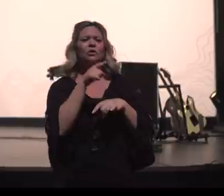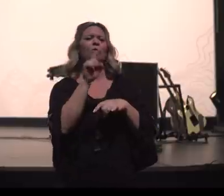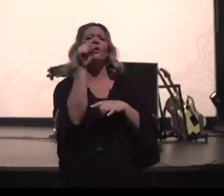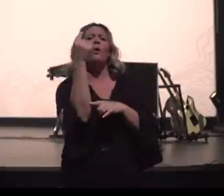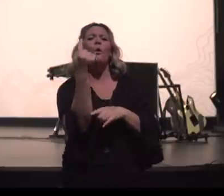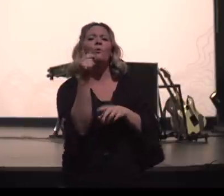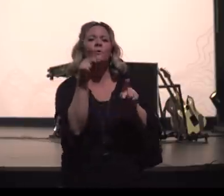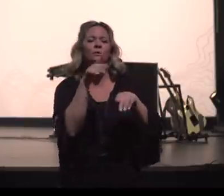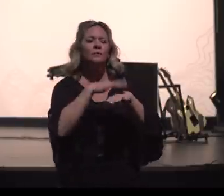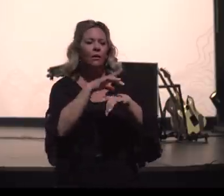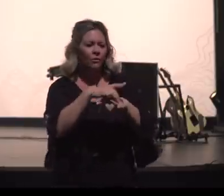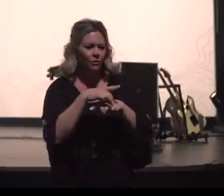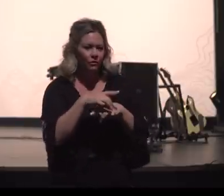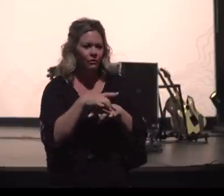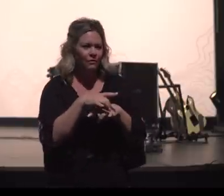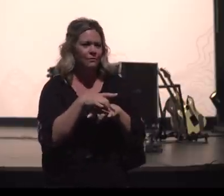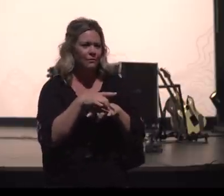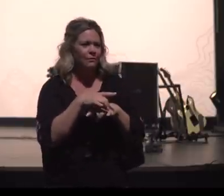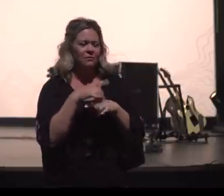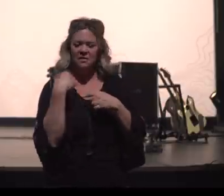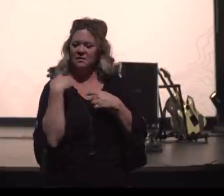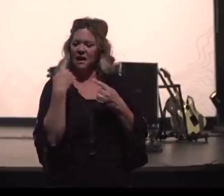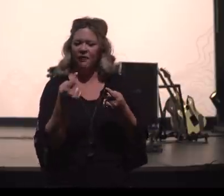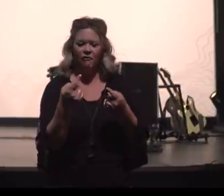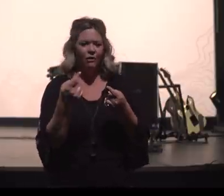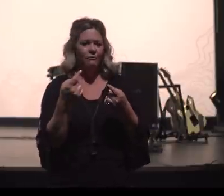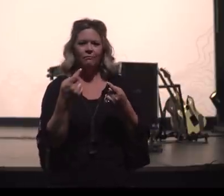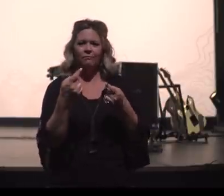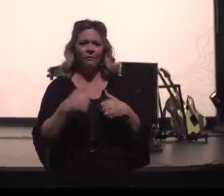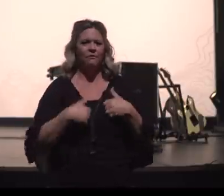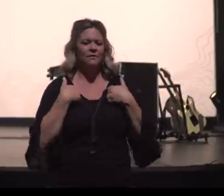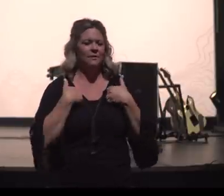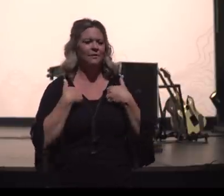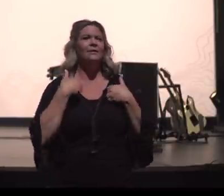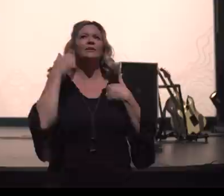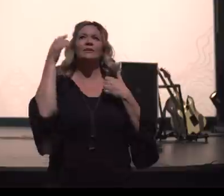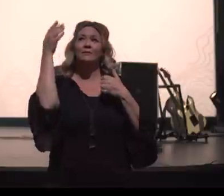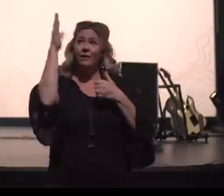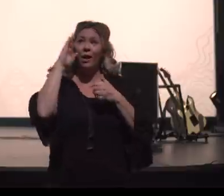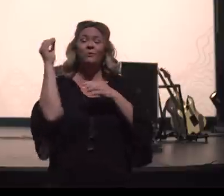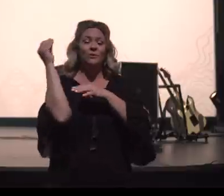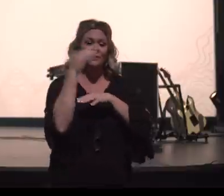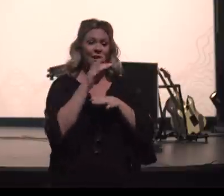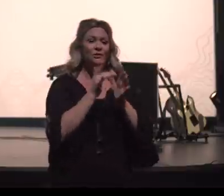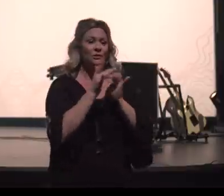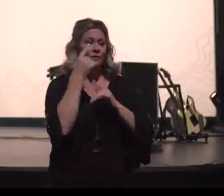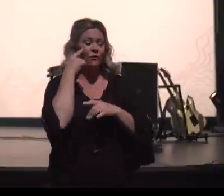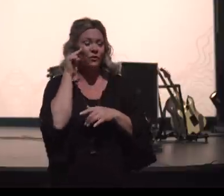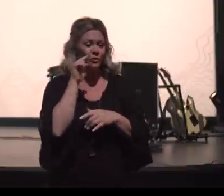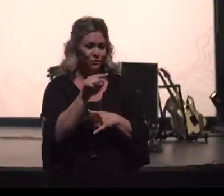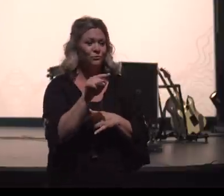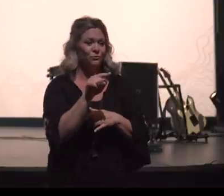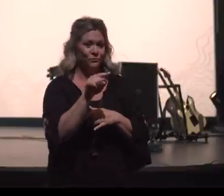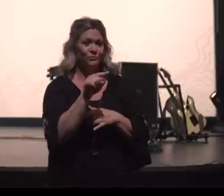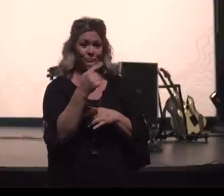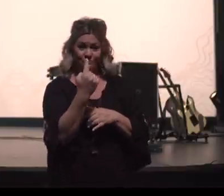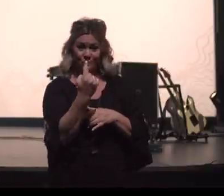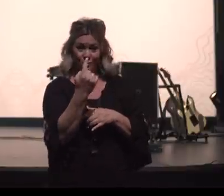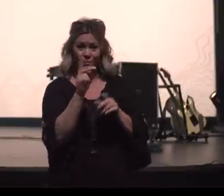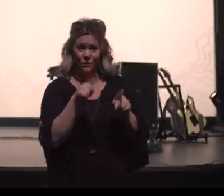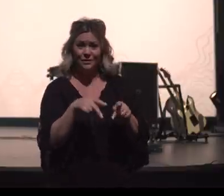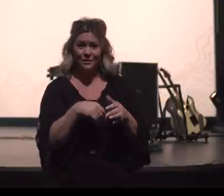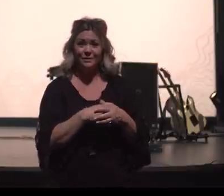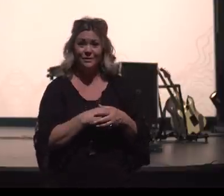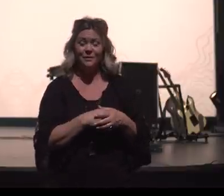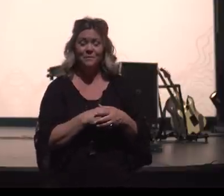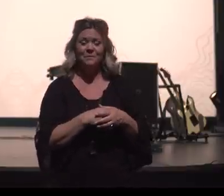the only person on earth that's ever existed. Do you know God would have sent Jesus for you? Just for you. It's